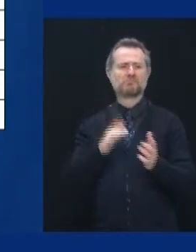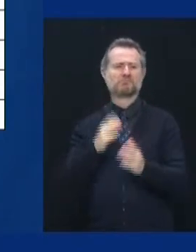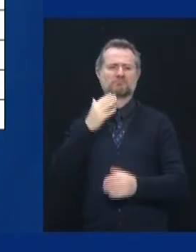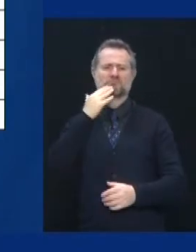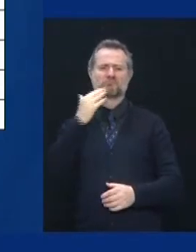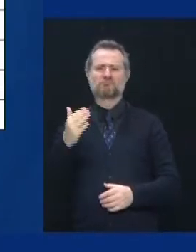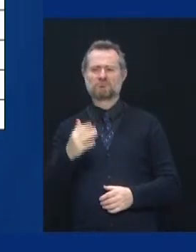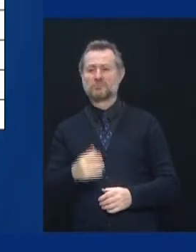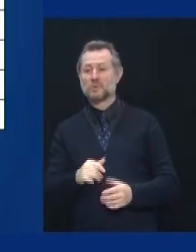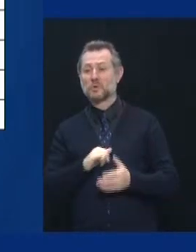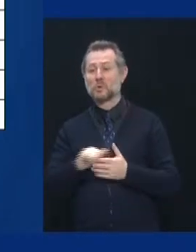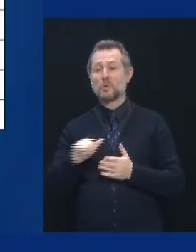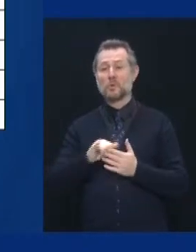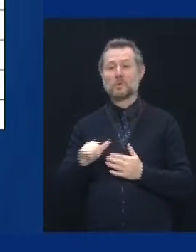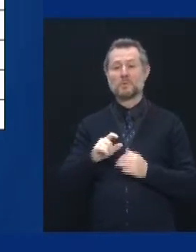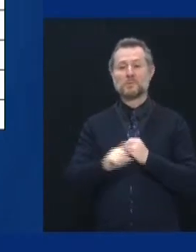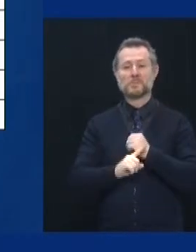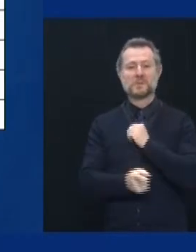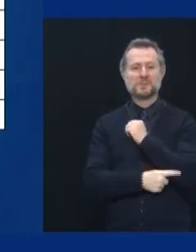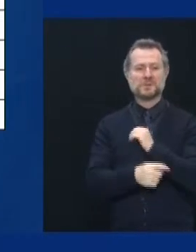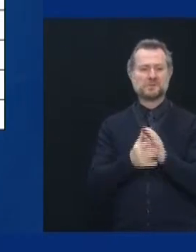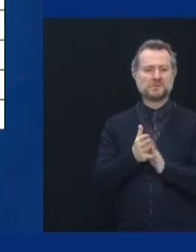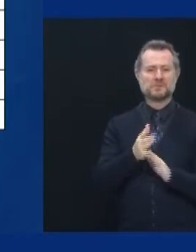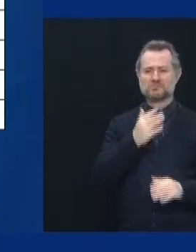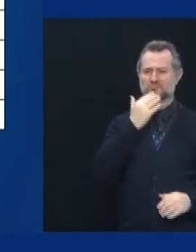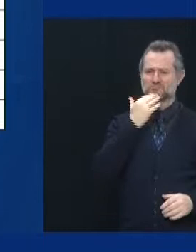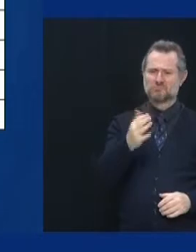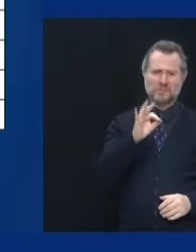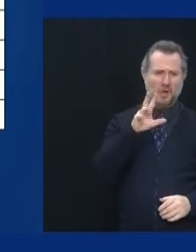Hospital, Columbia Presbyterian Center, 93%.